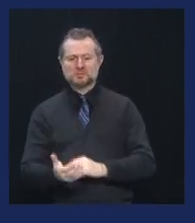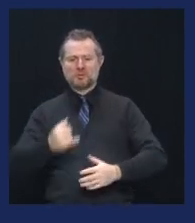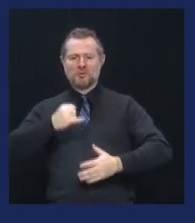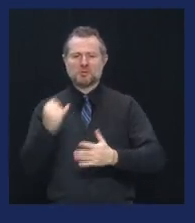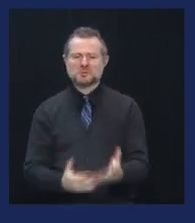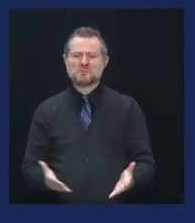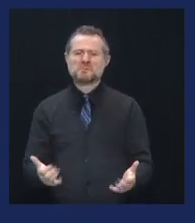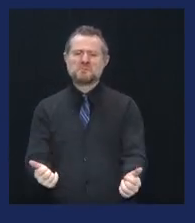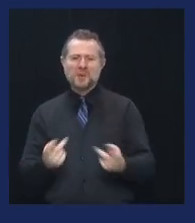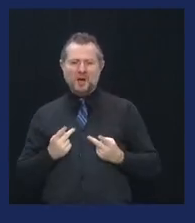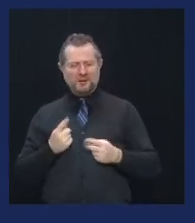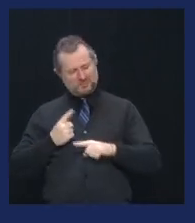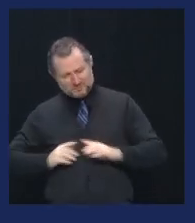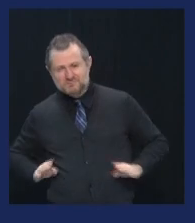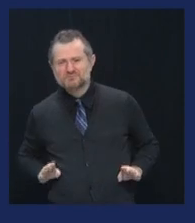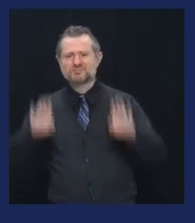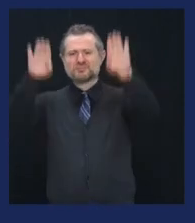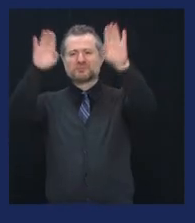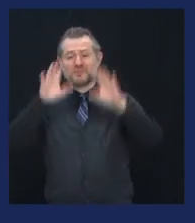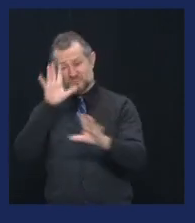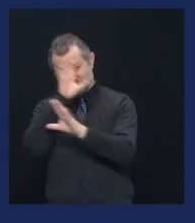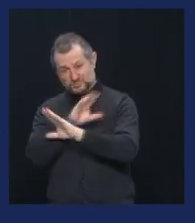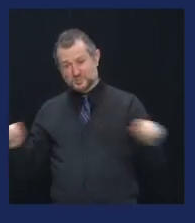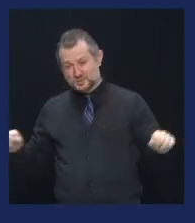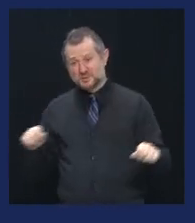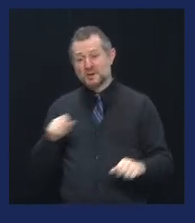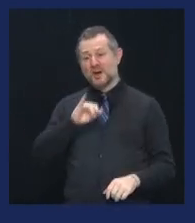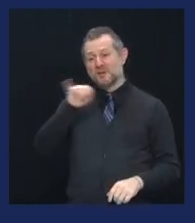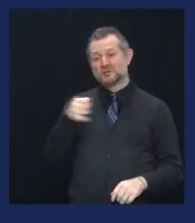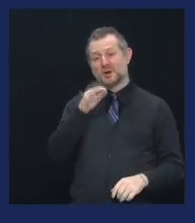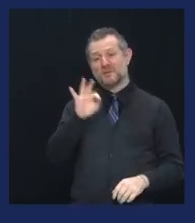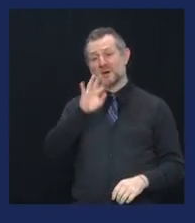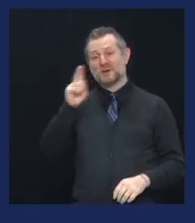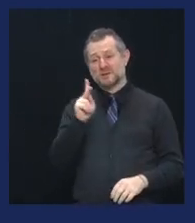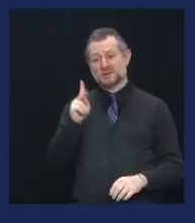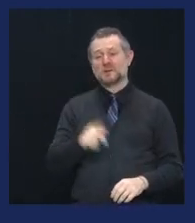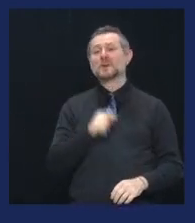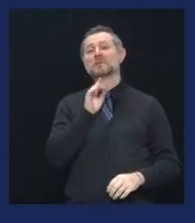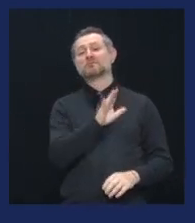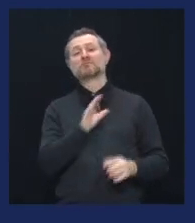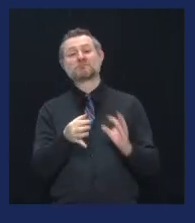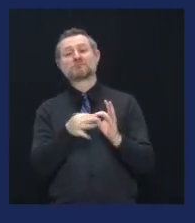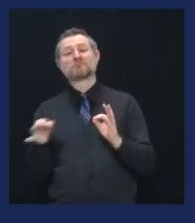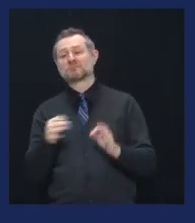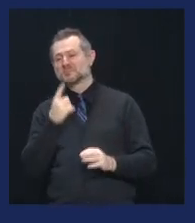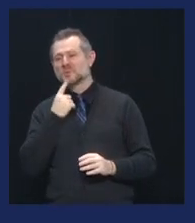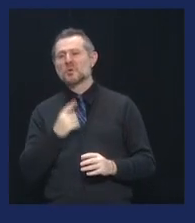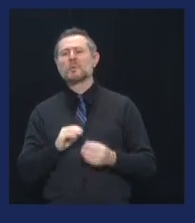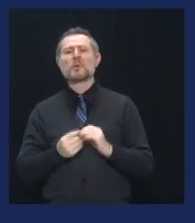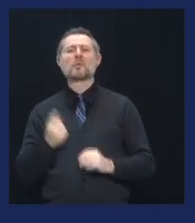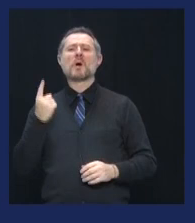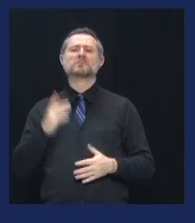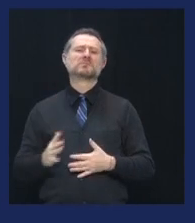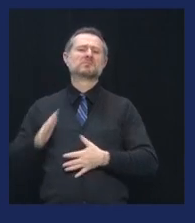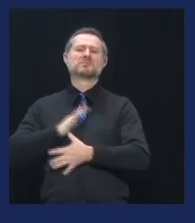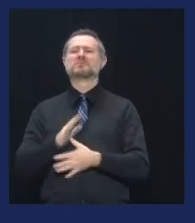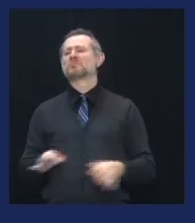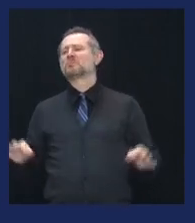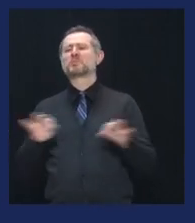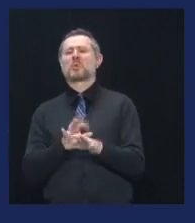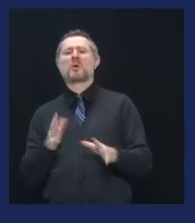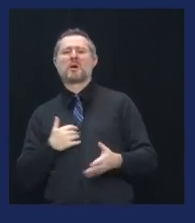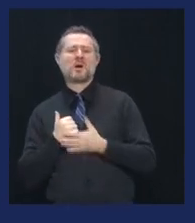President John F. Kennedy said, and I quote, "I see little of more importance to the future of our country and our civilization than